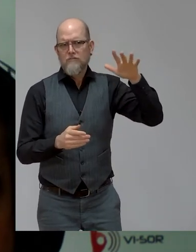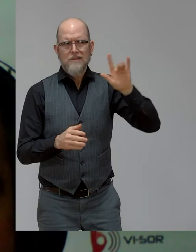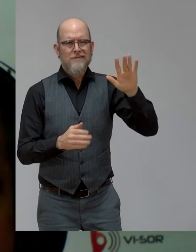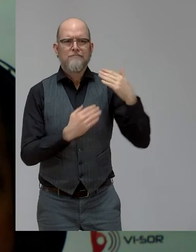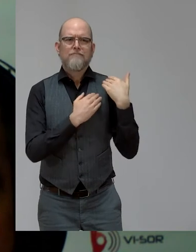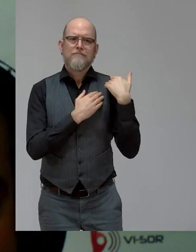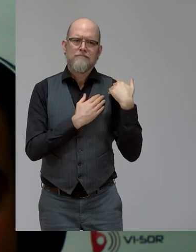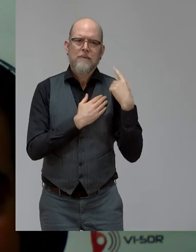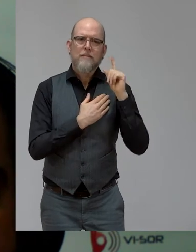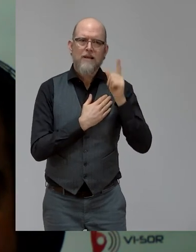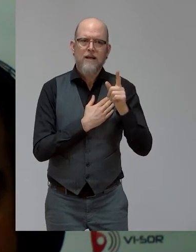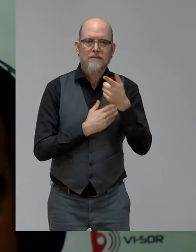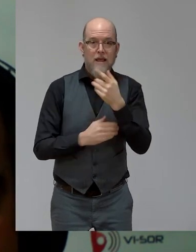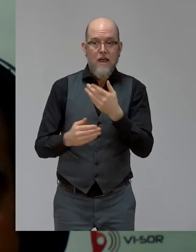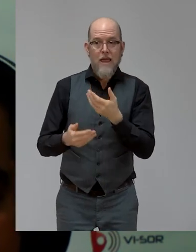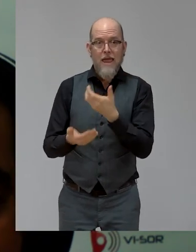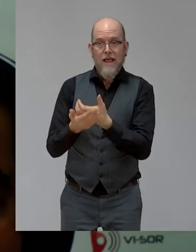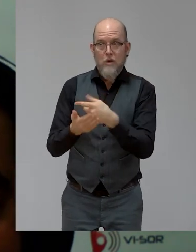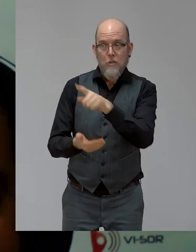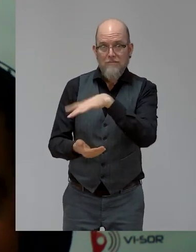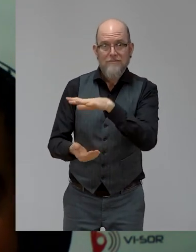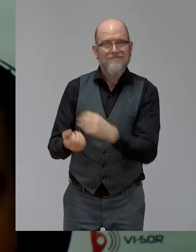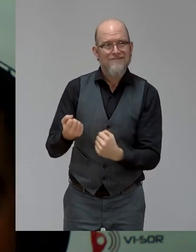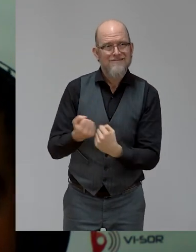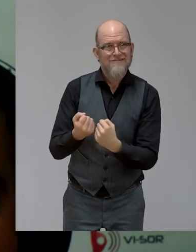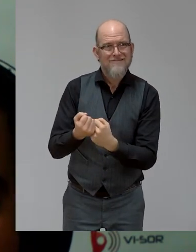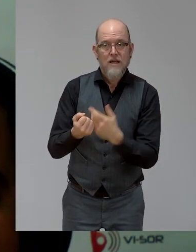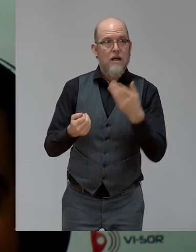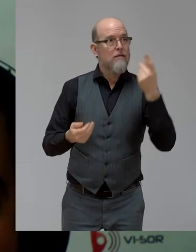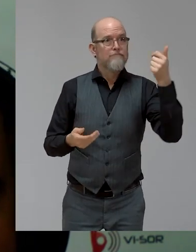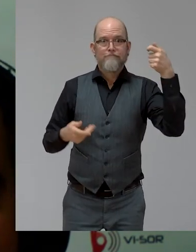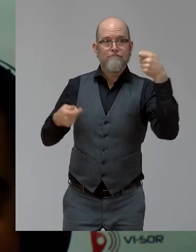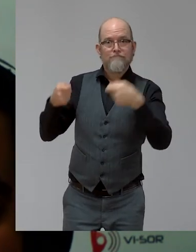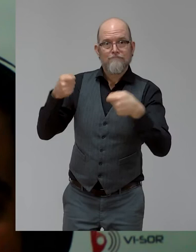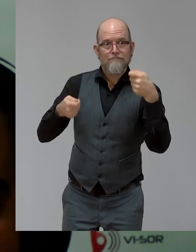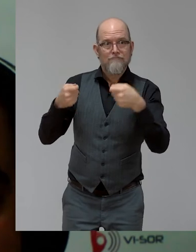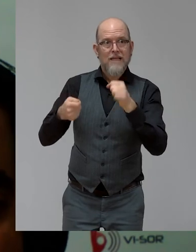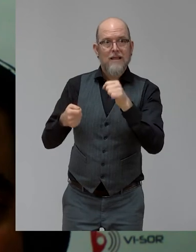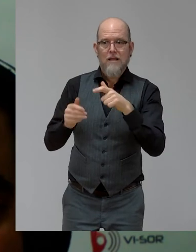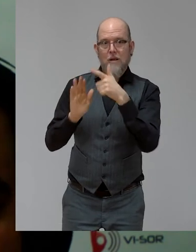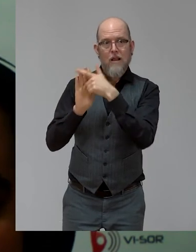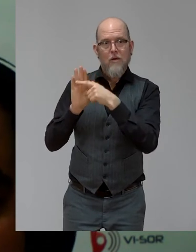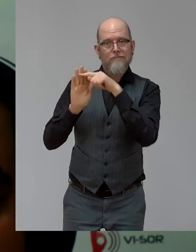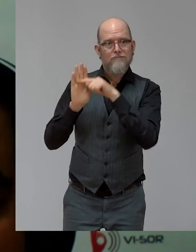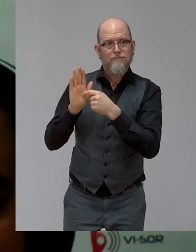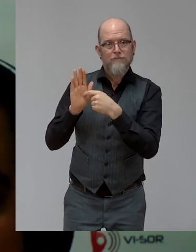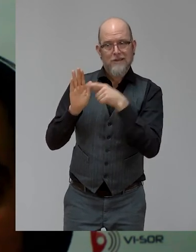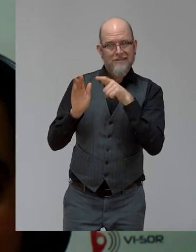economic support through public financing in order to apply and generate laws, reforms, initiatives in favor of a